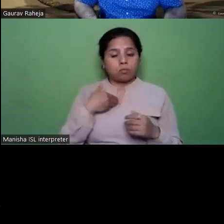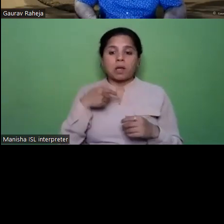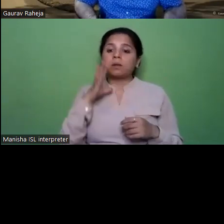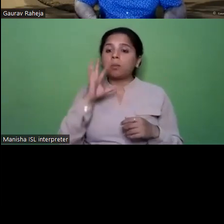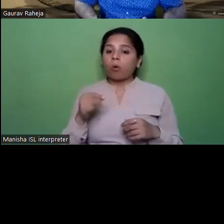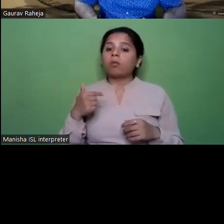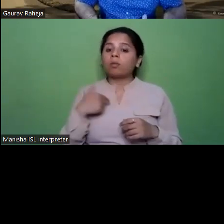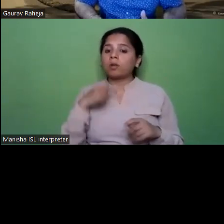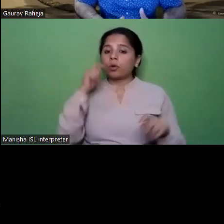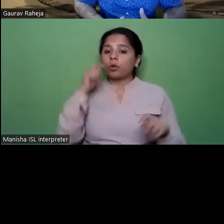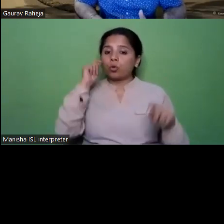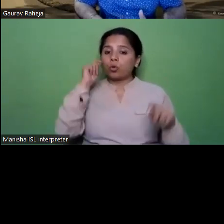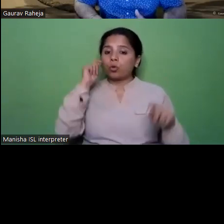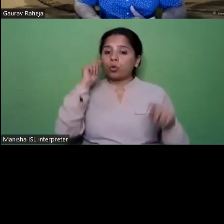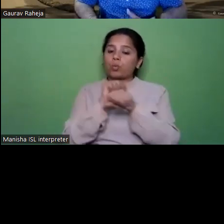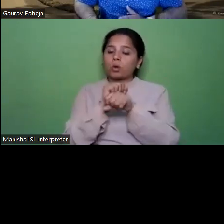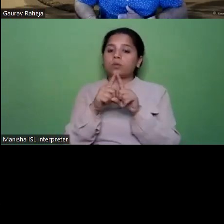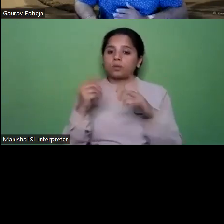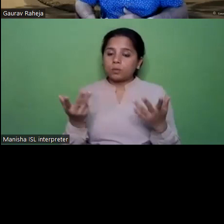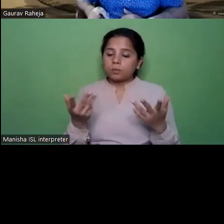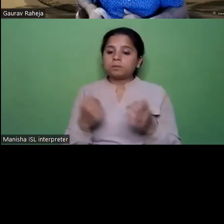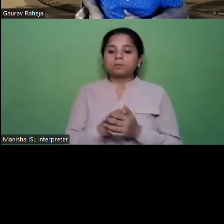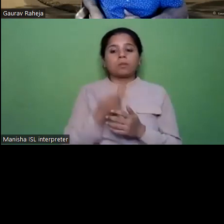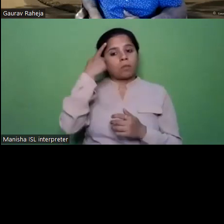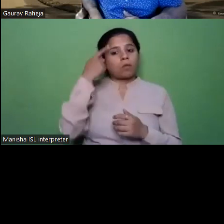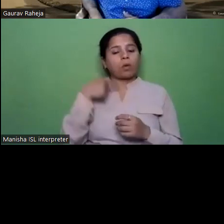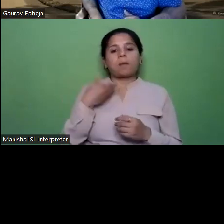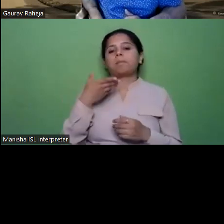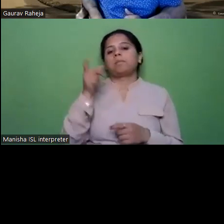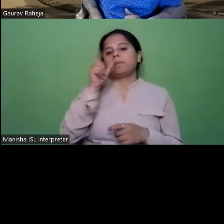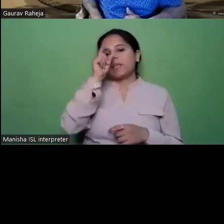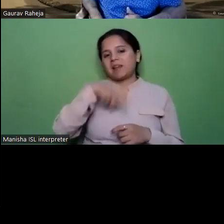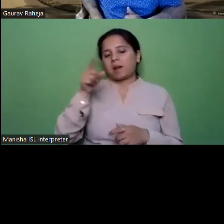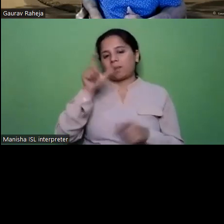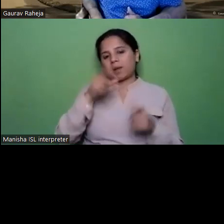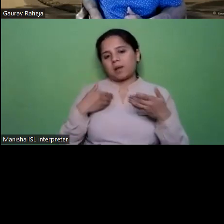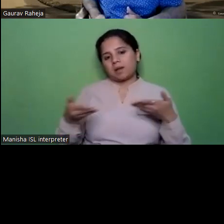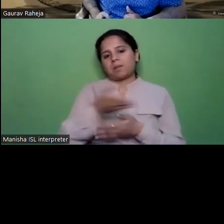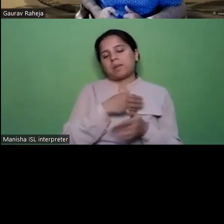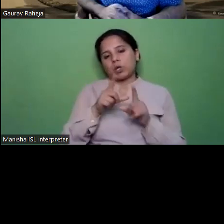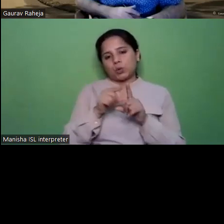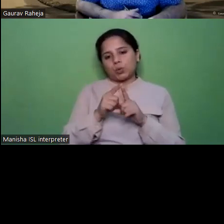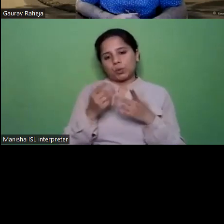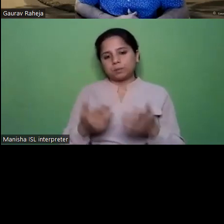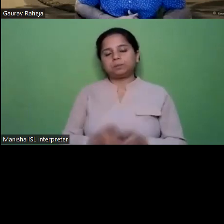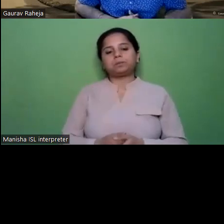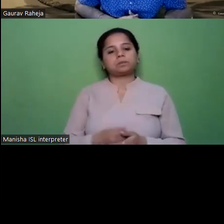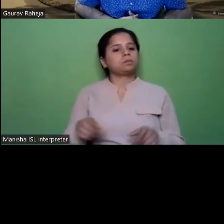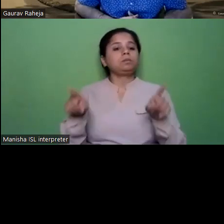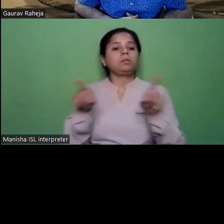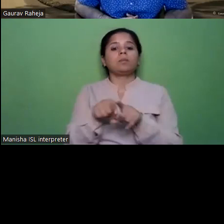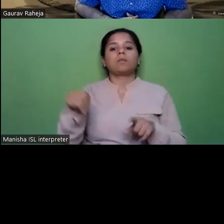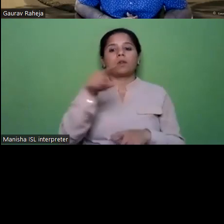role there, even as common citizens of this space. So likewise, when you see